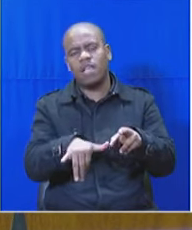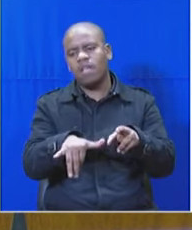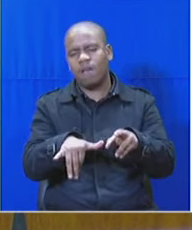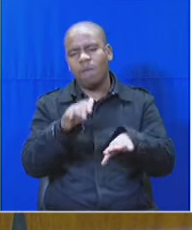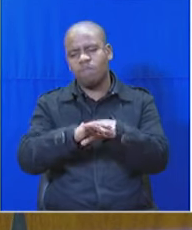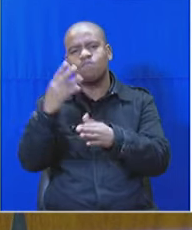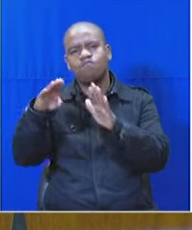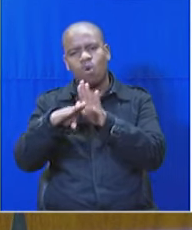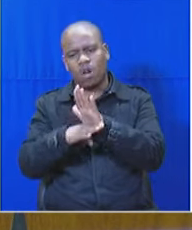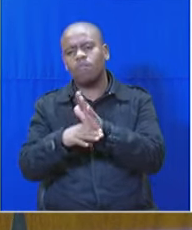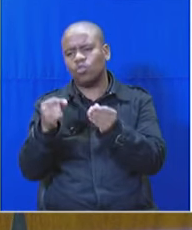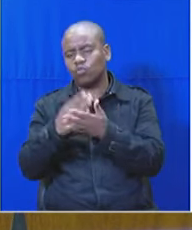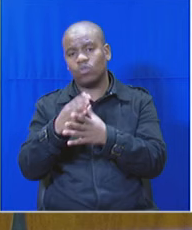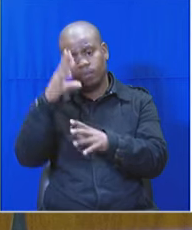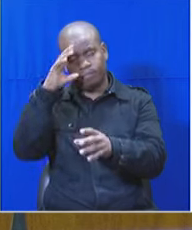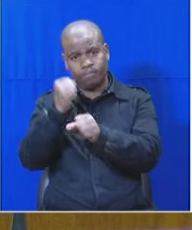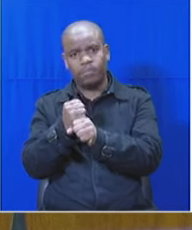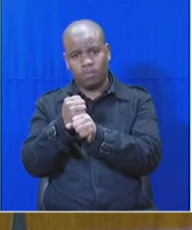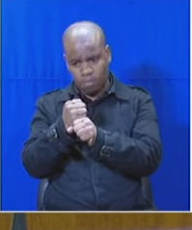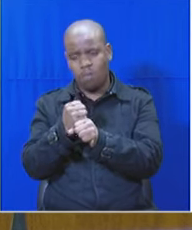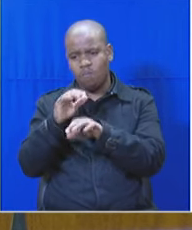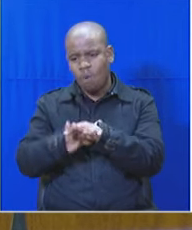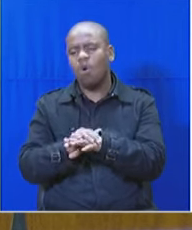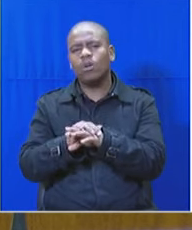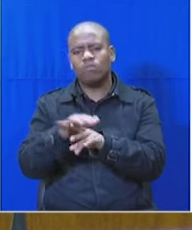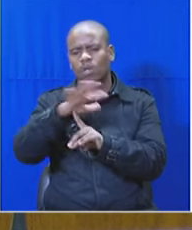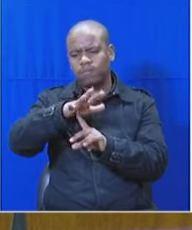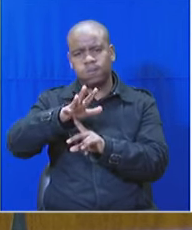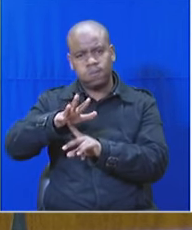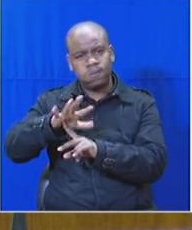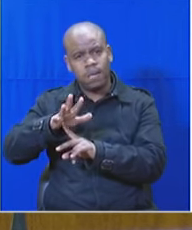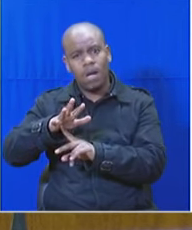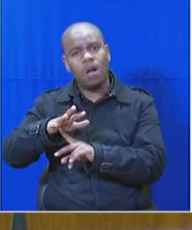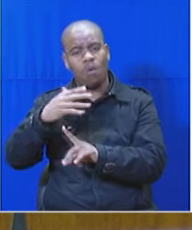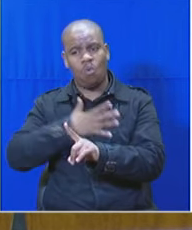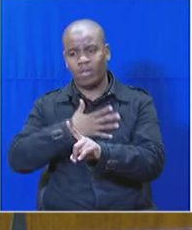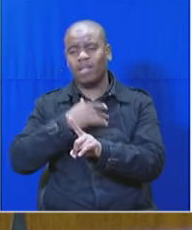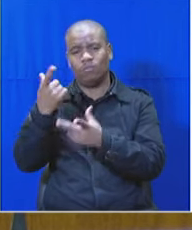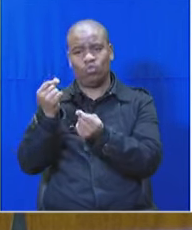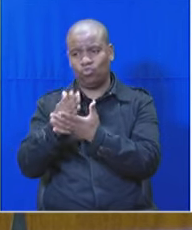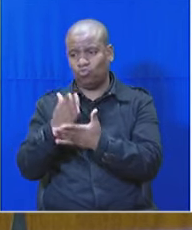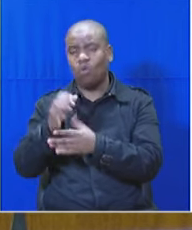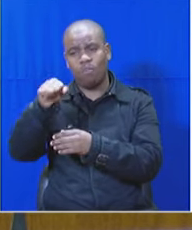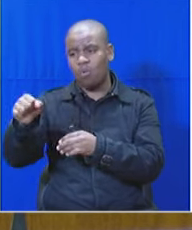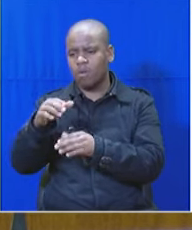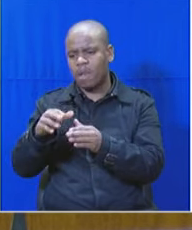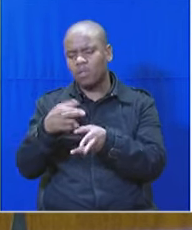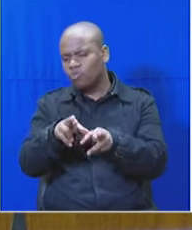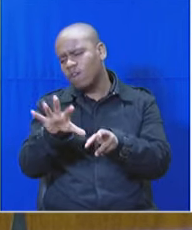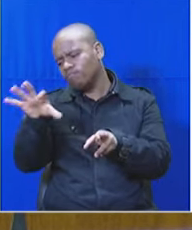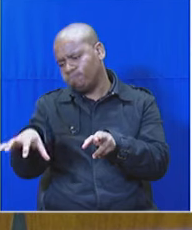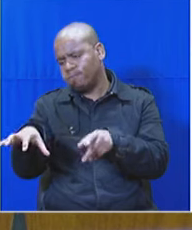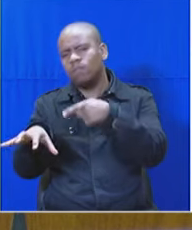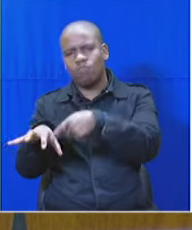deals primarily with the revitalization of irrigation schemes and agricultural development along river bands in